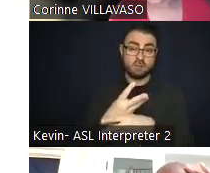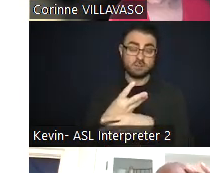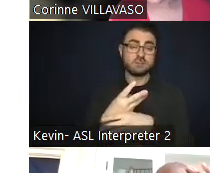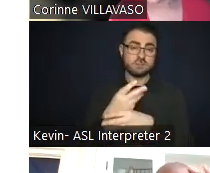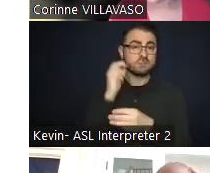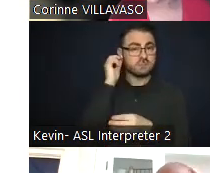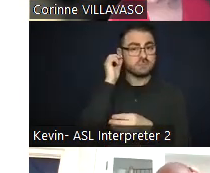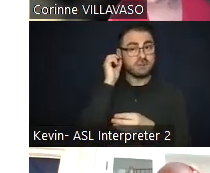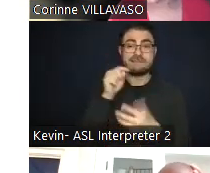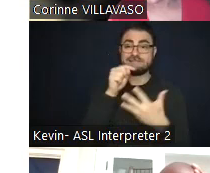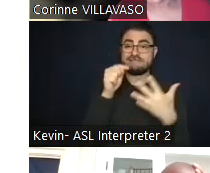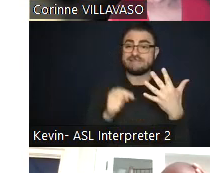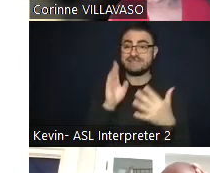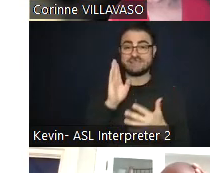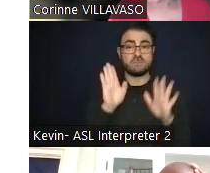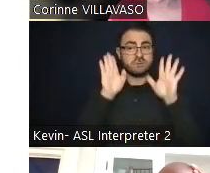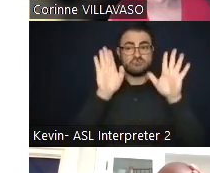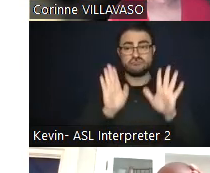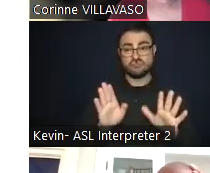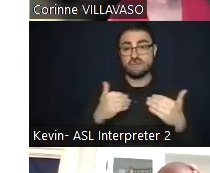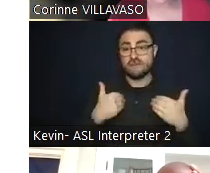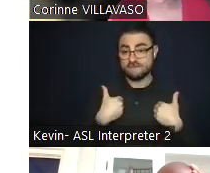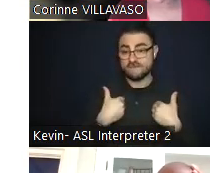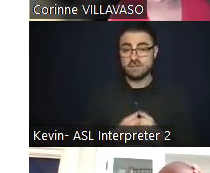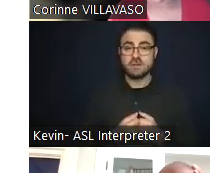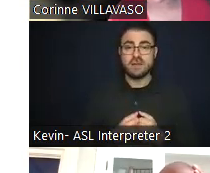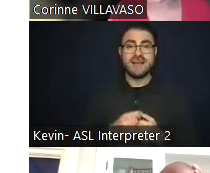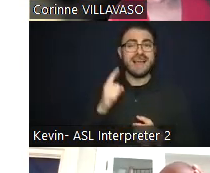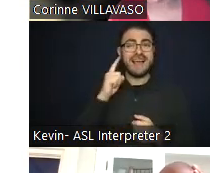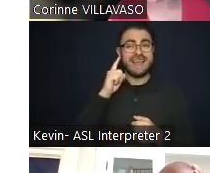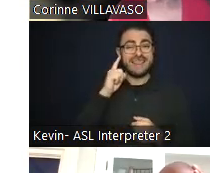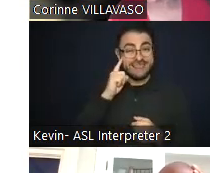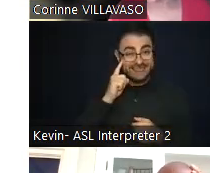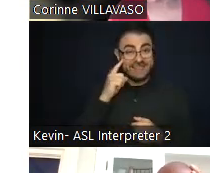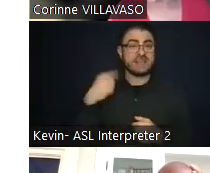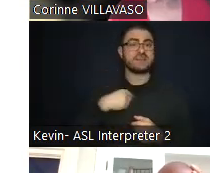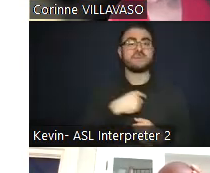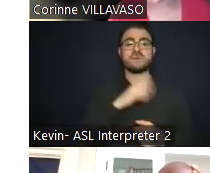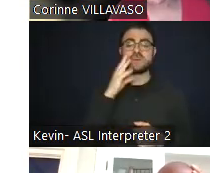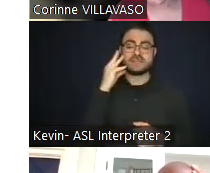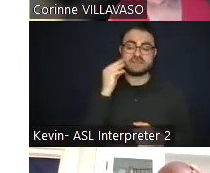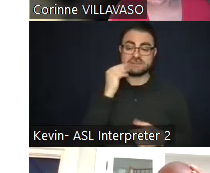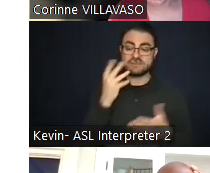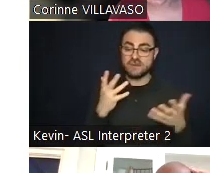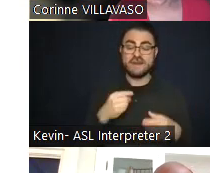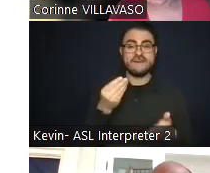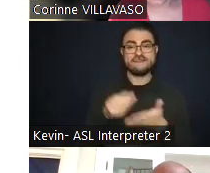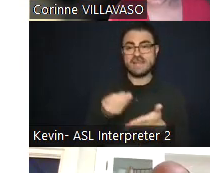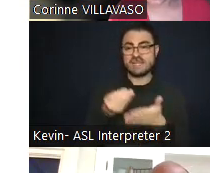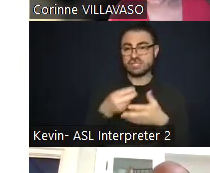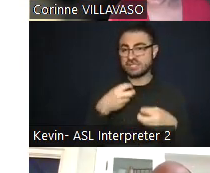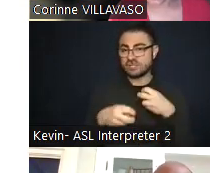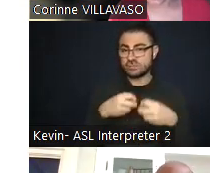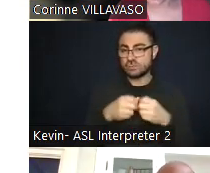this would be great. I think it's going to end up running into some financial issues as well as like this is I